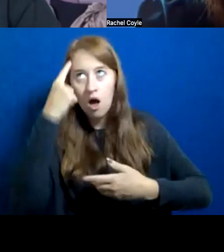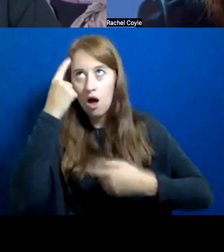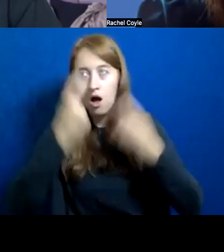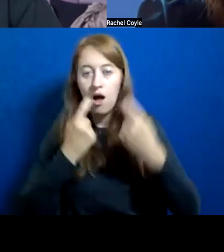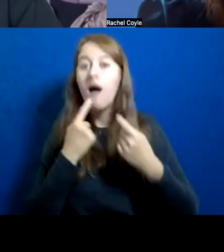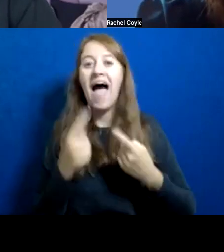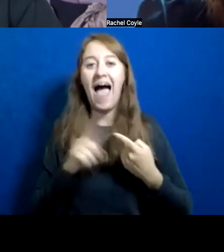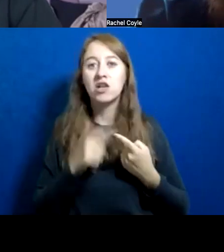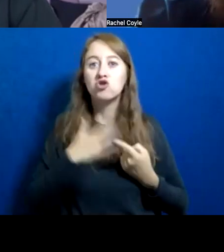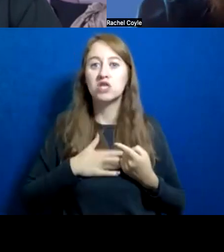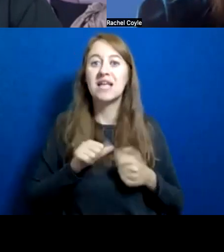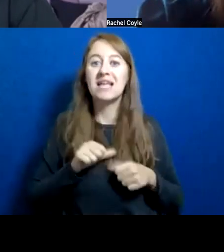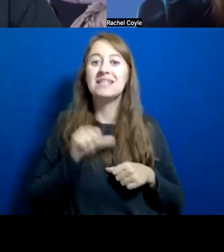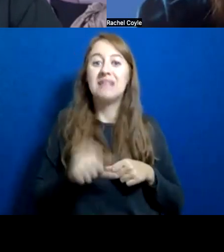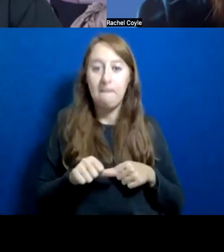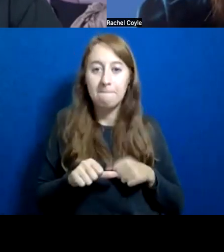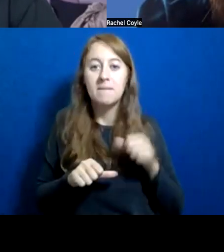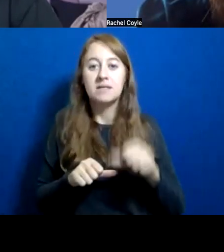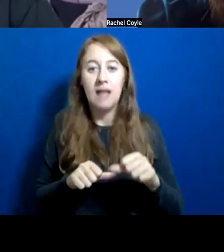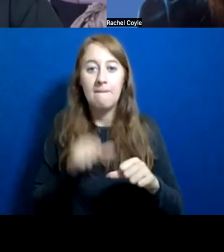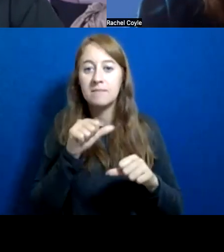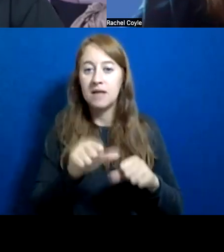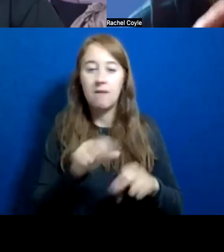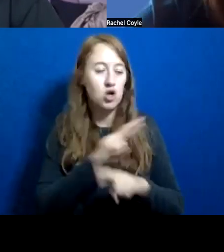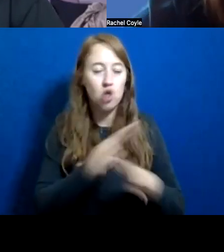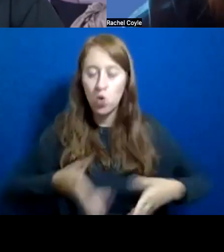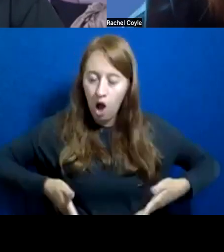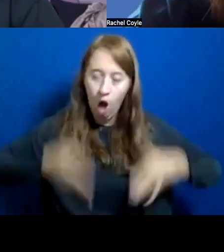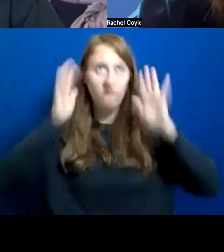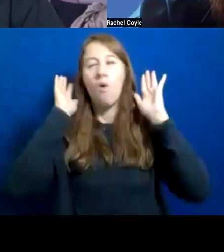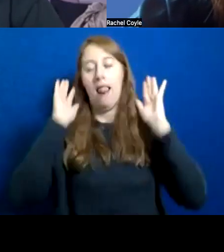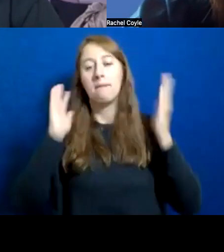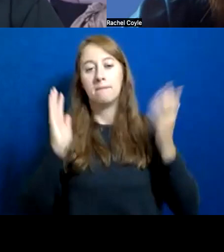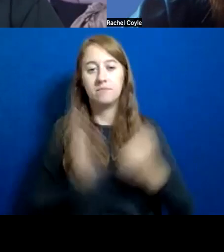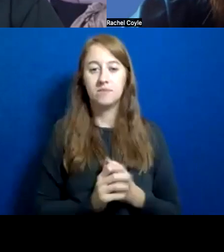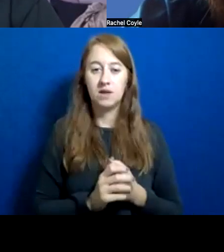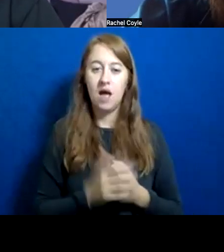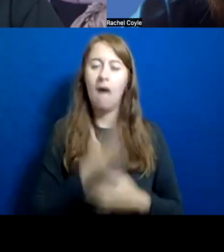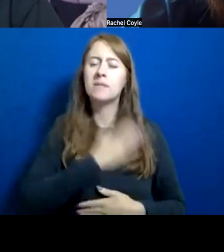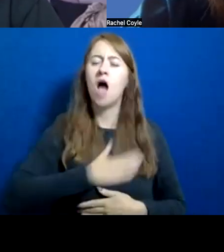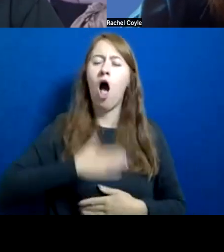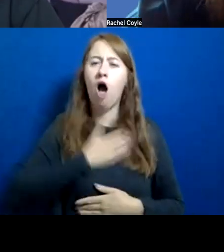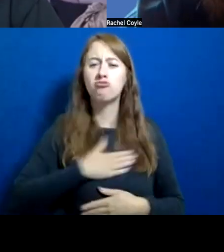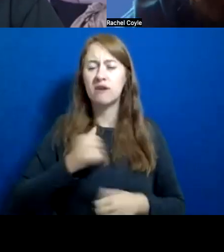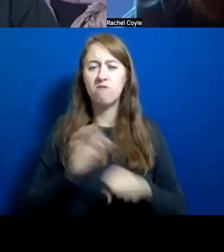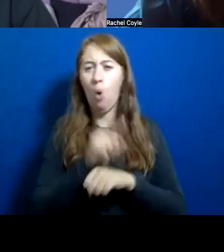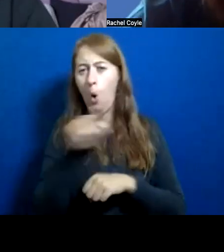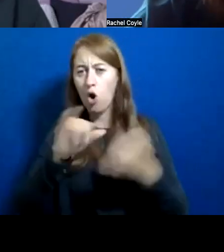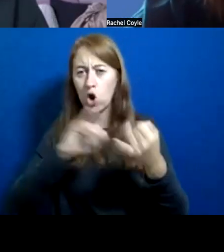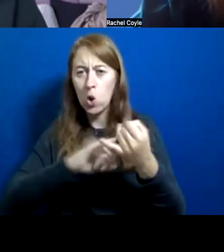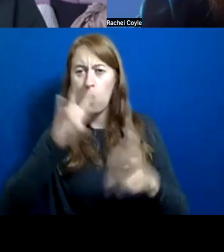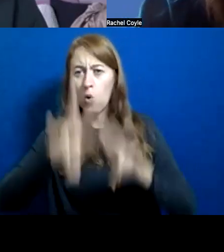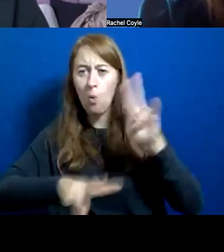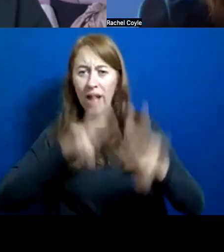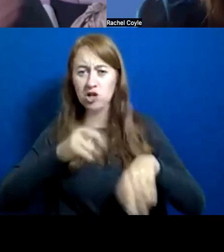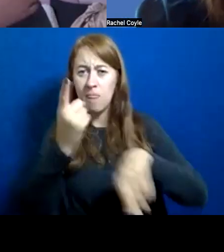overwhelmed. I think that's great advice. And I'm actually because I'm so sorry to those who put their questions. We've had some amazing questions in the